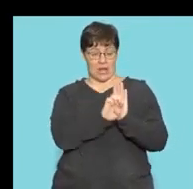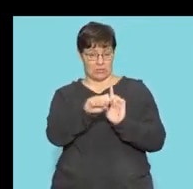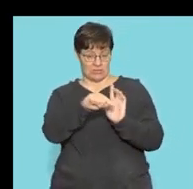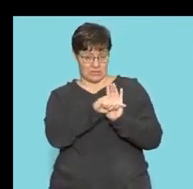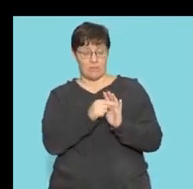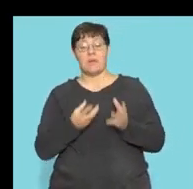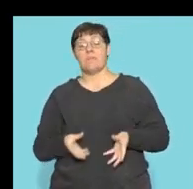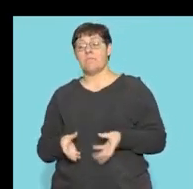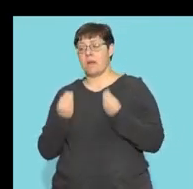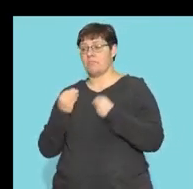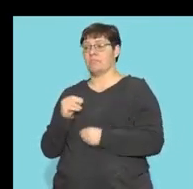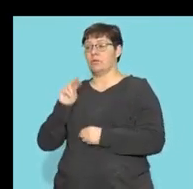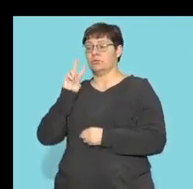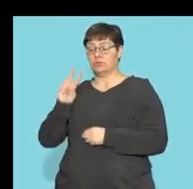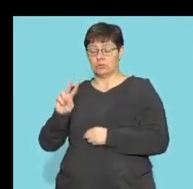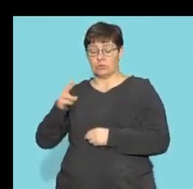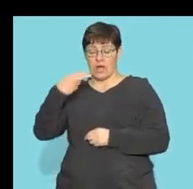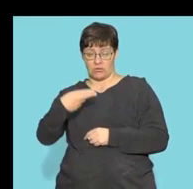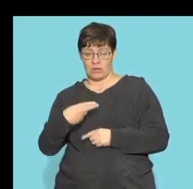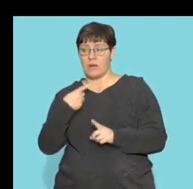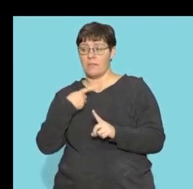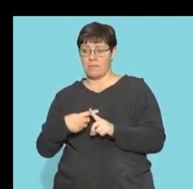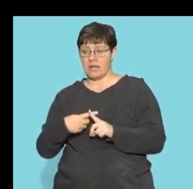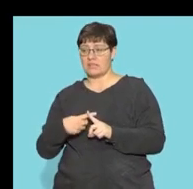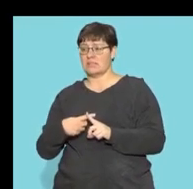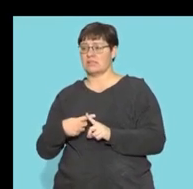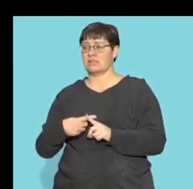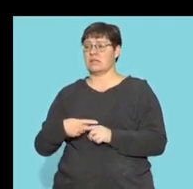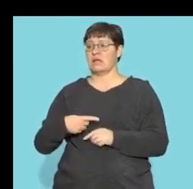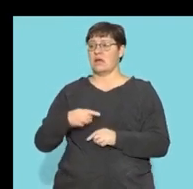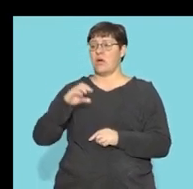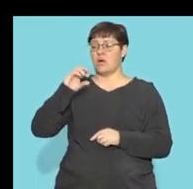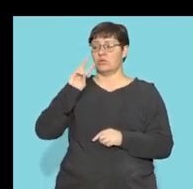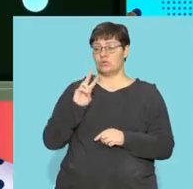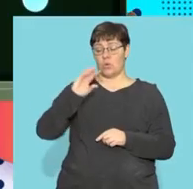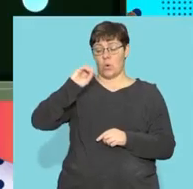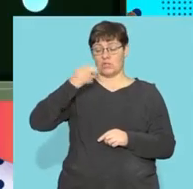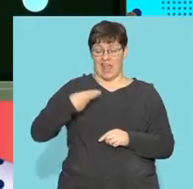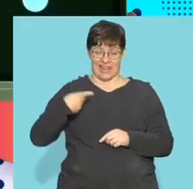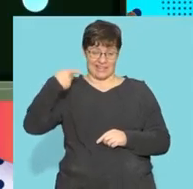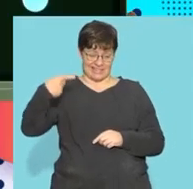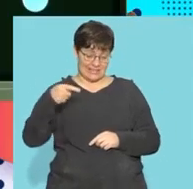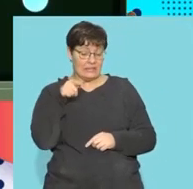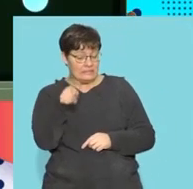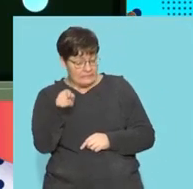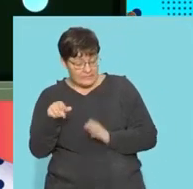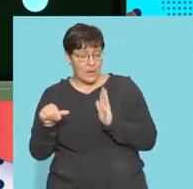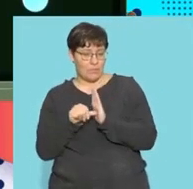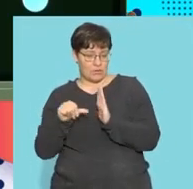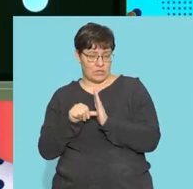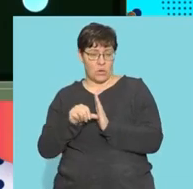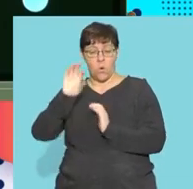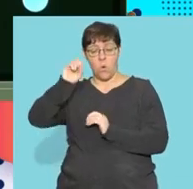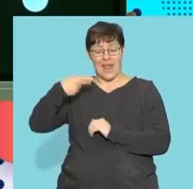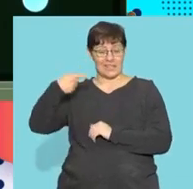2 hydrogens and 2 hydroxide ions. Now the hydroxide ions are important, but when we have a hydroxide